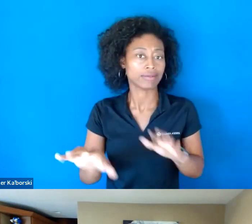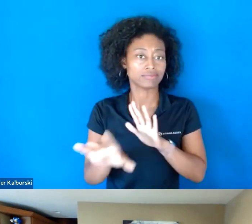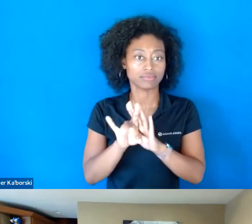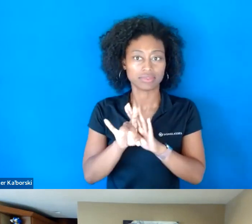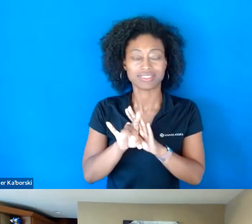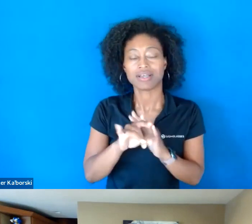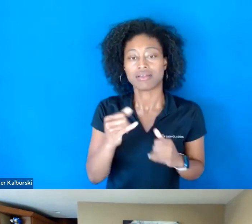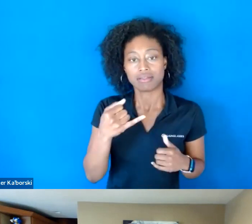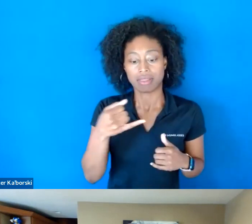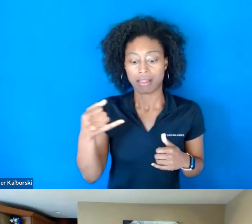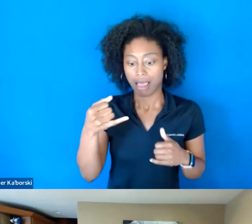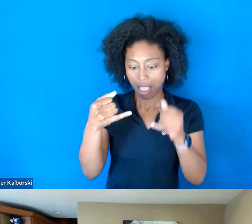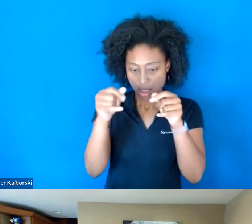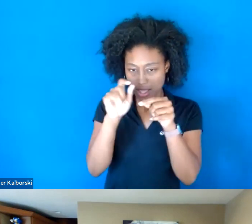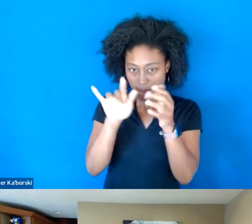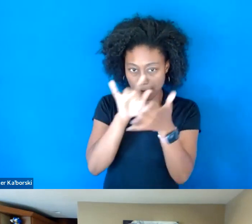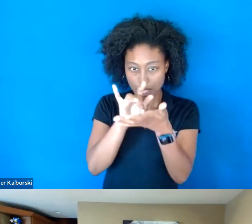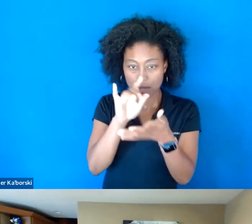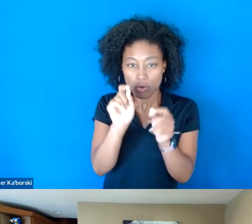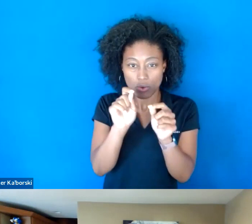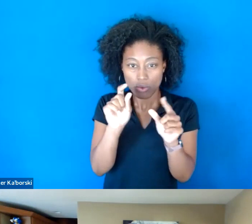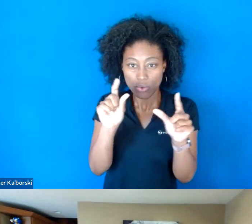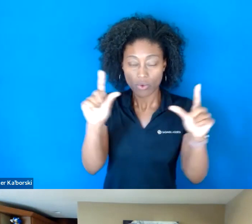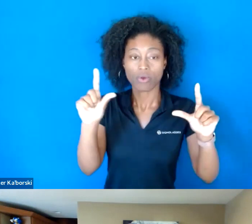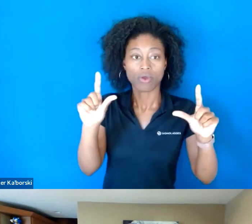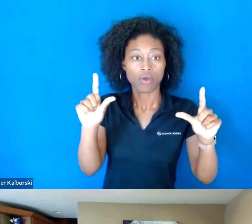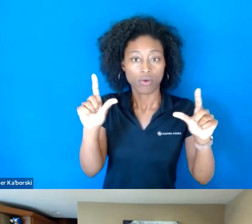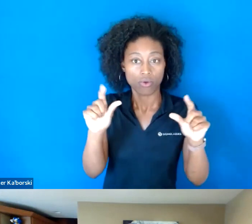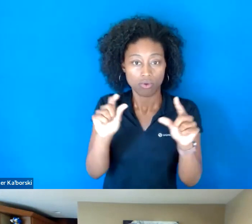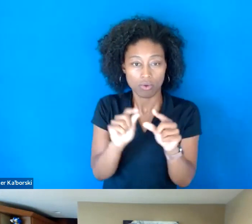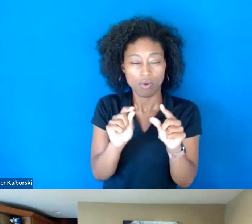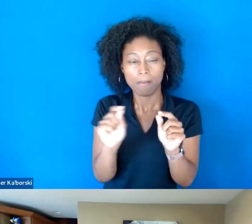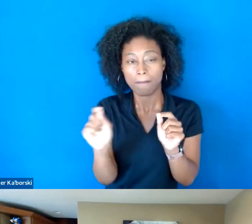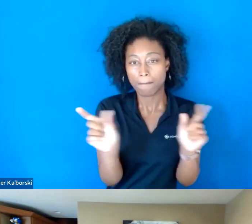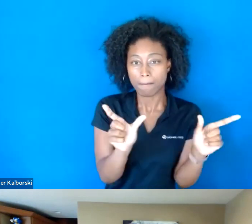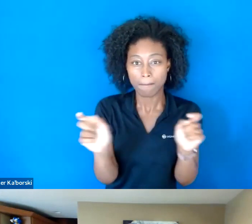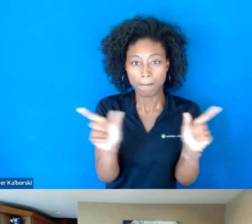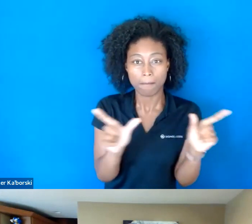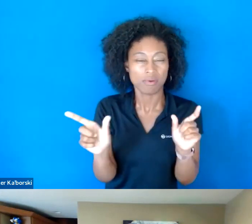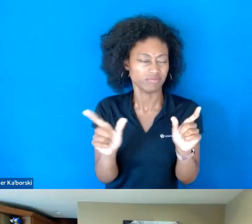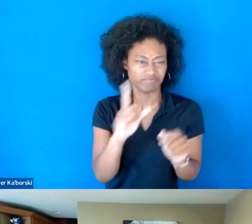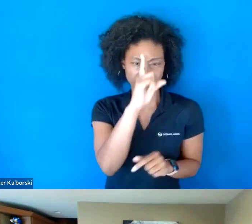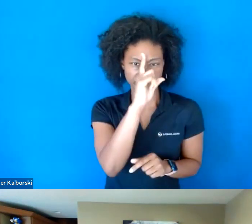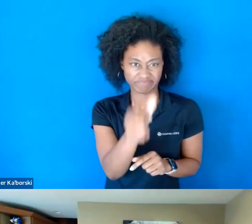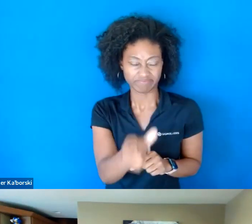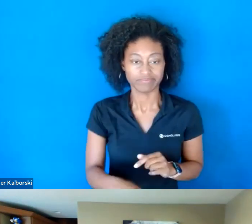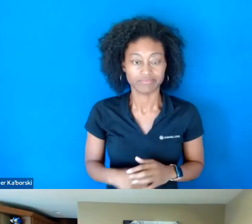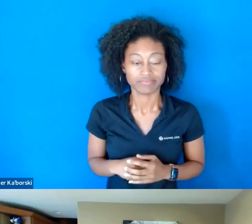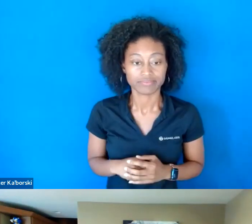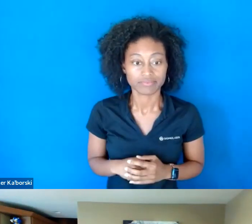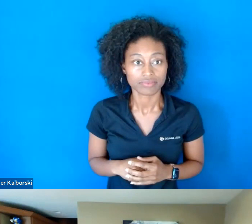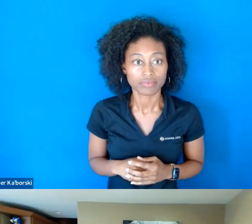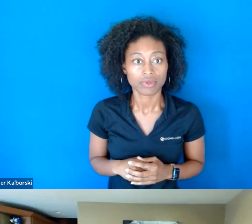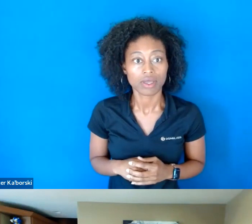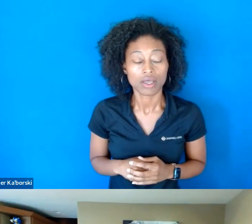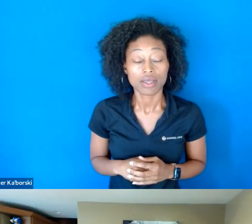line in the middle of the screen to make the interpreter or the slides smaller or larger. If you have technical issues, please